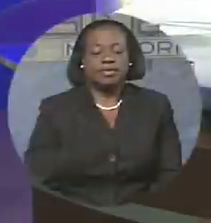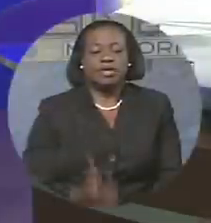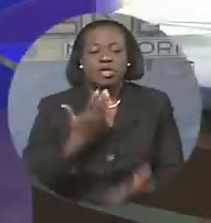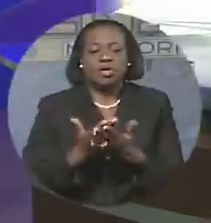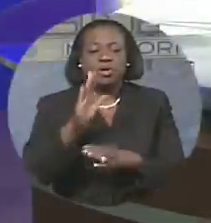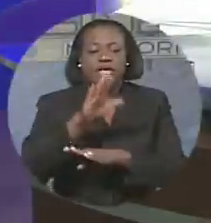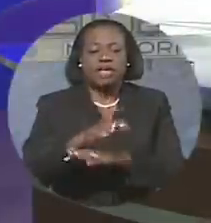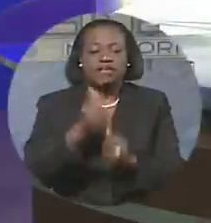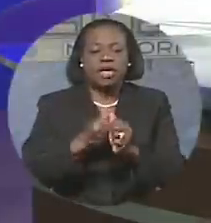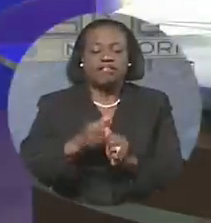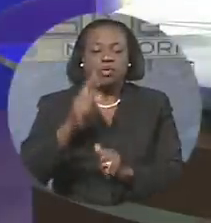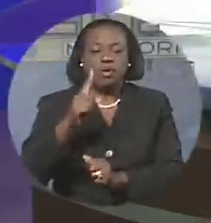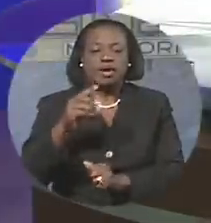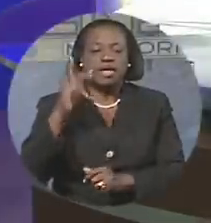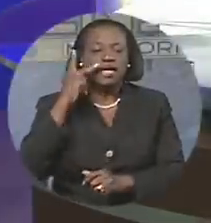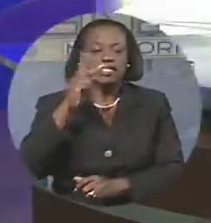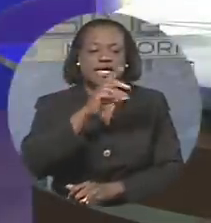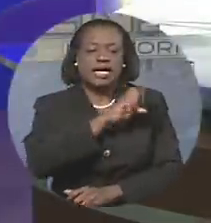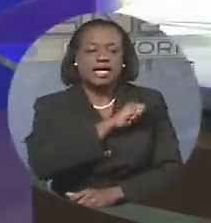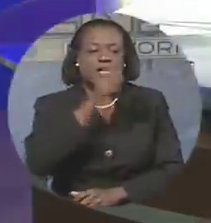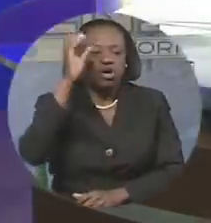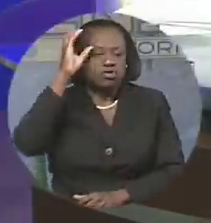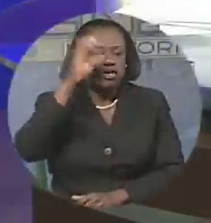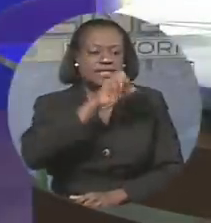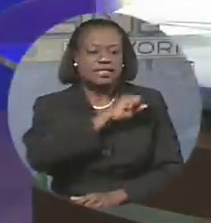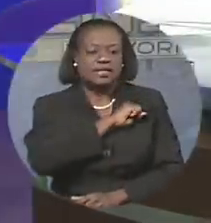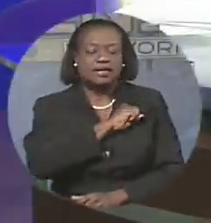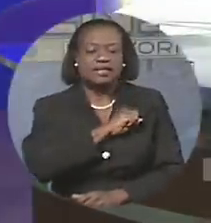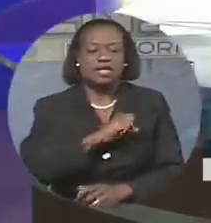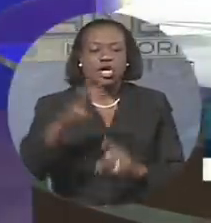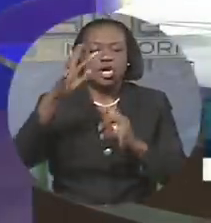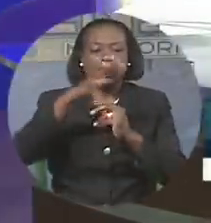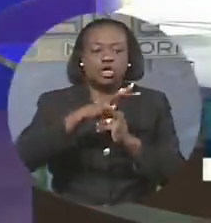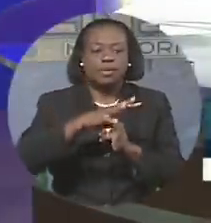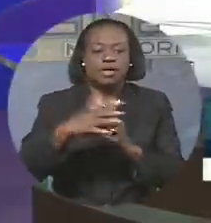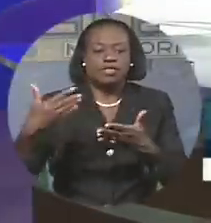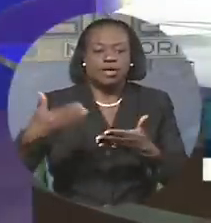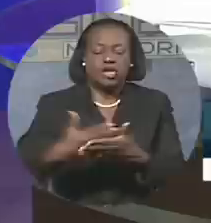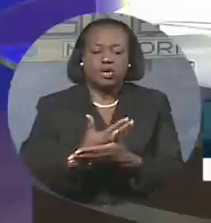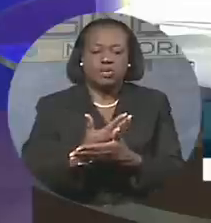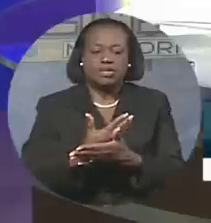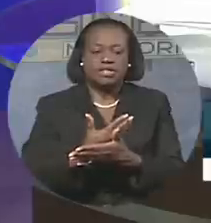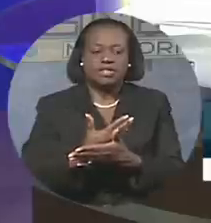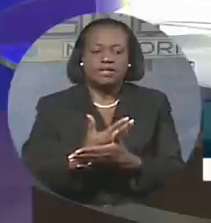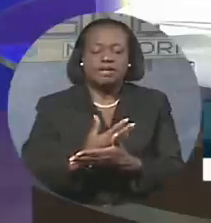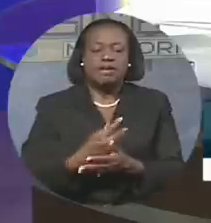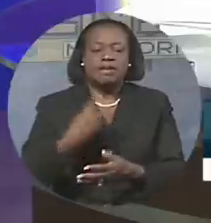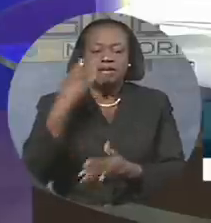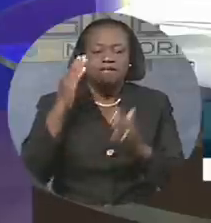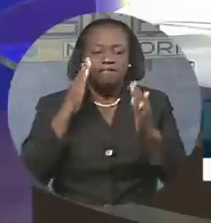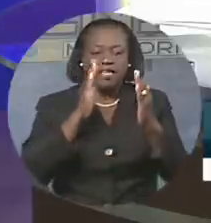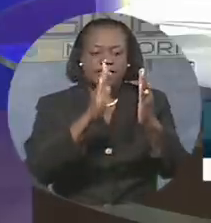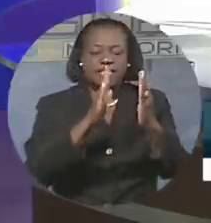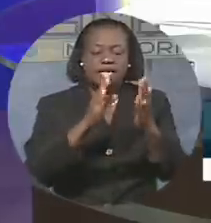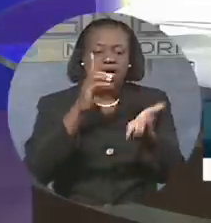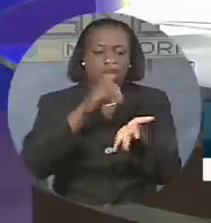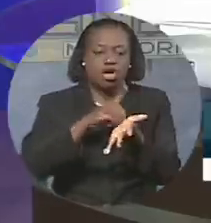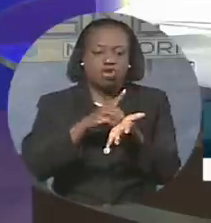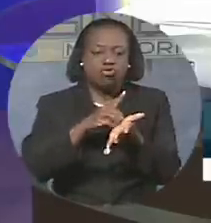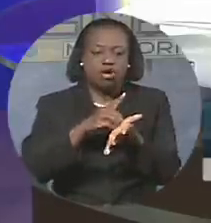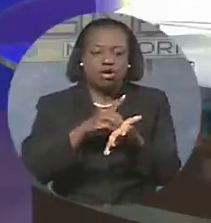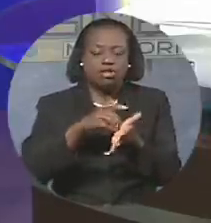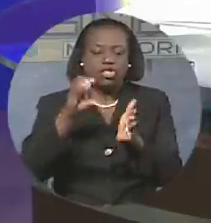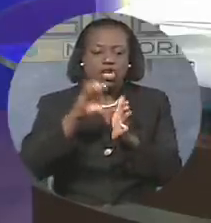Good evening, everyone. I'm Keisha Adderley. And I'm Chris Saunders. Topping the news tonight, facing a drug charge and discharged from duty,